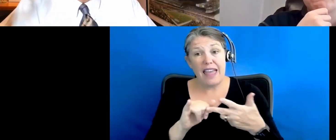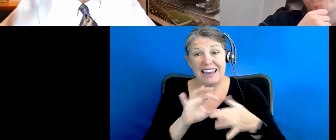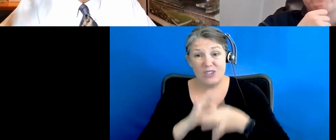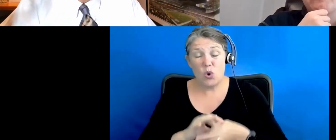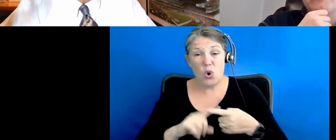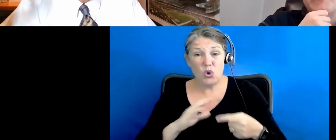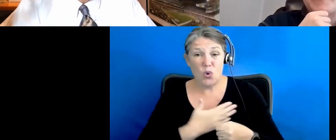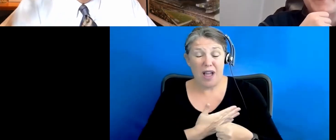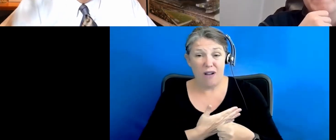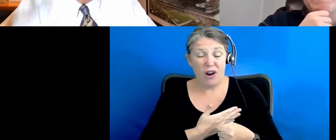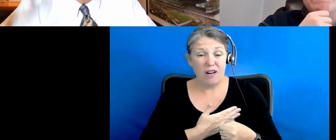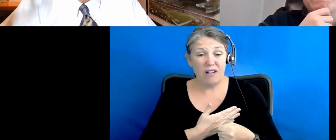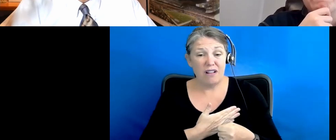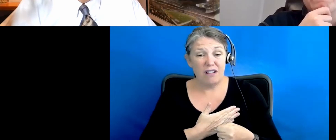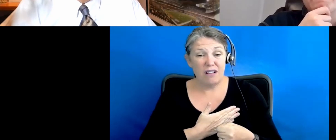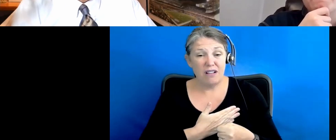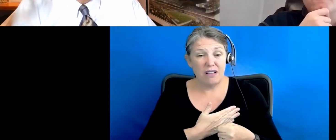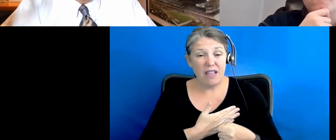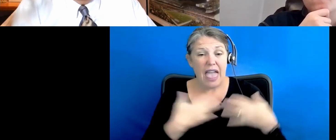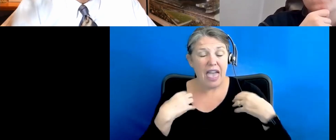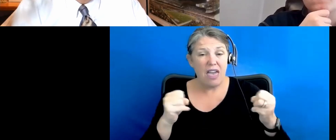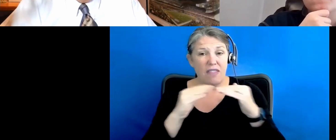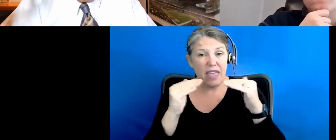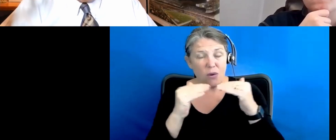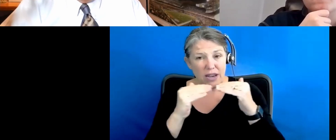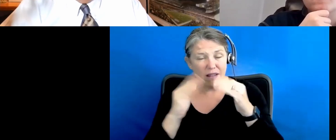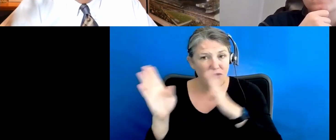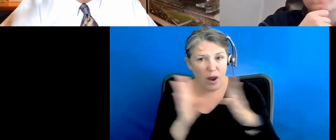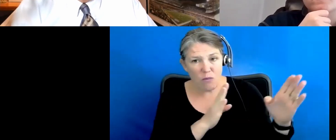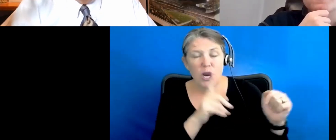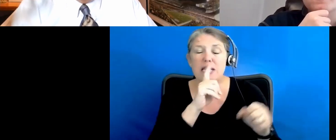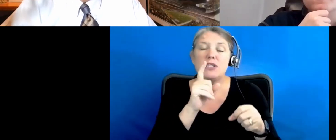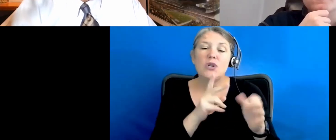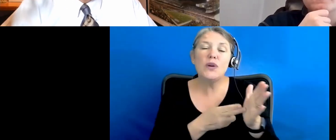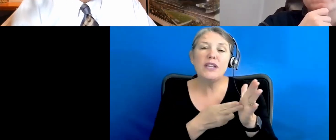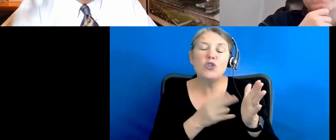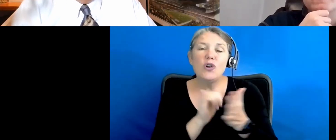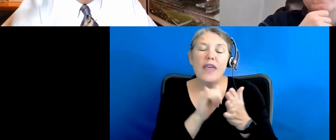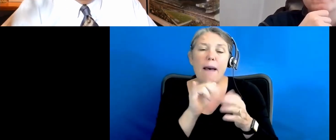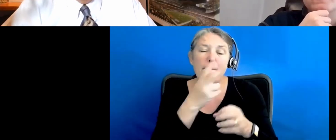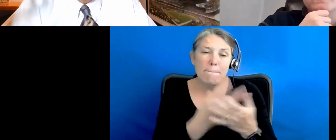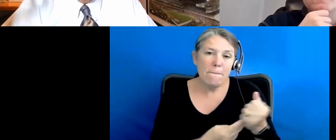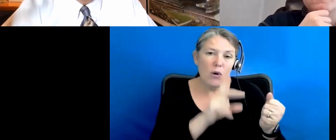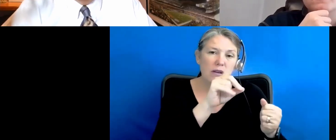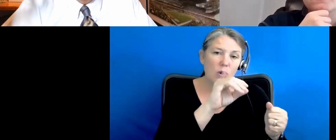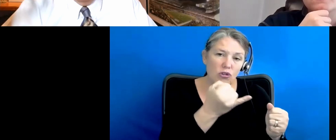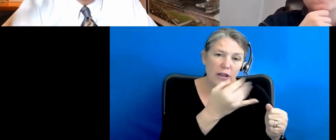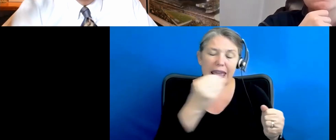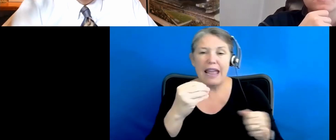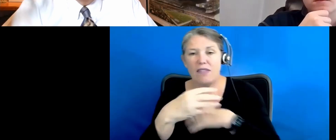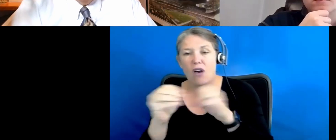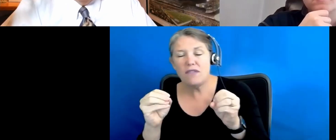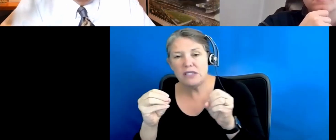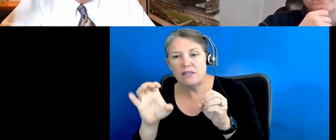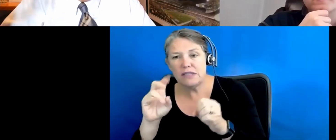equity framework, is to ensure that both the Department of Justice and the Office of Civil Rights for Health and